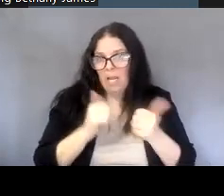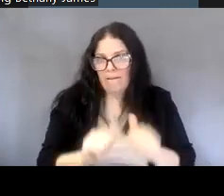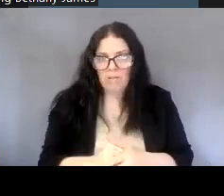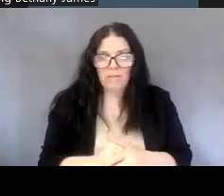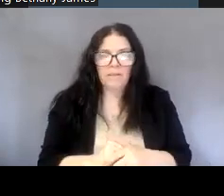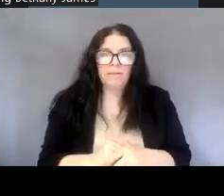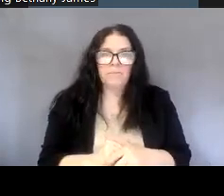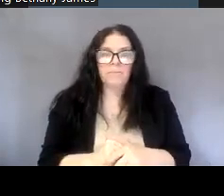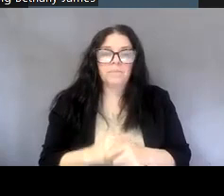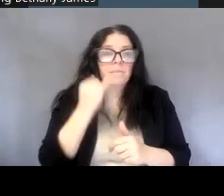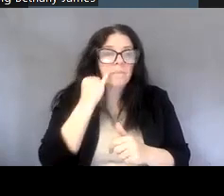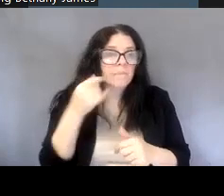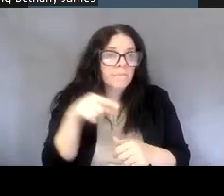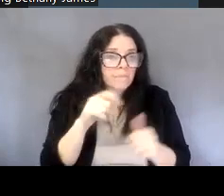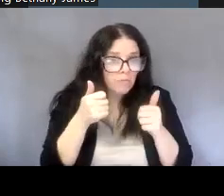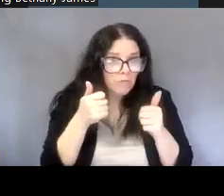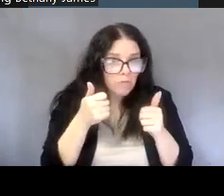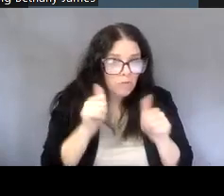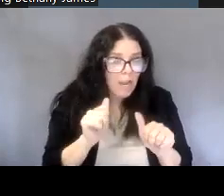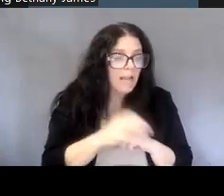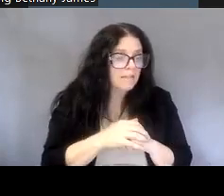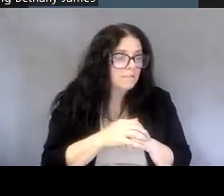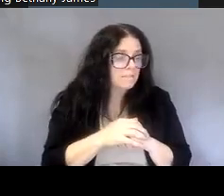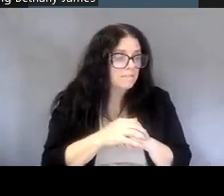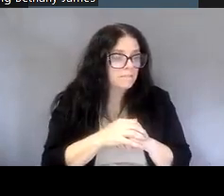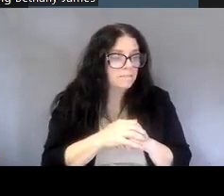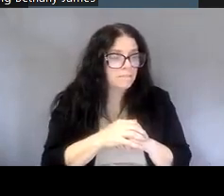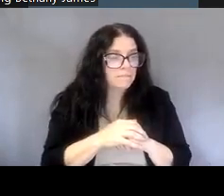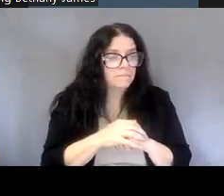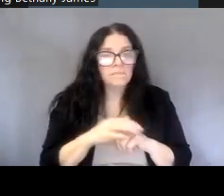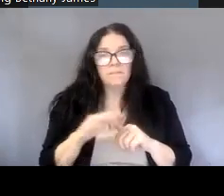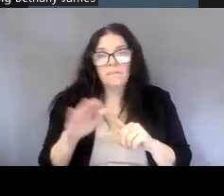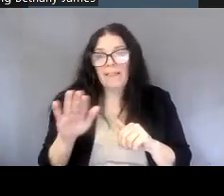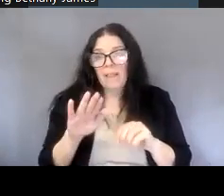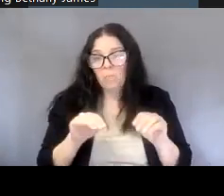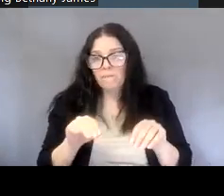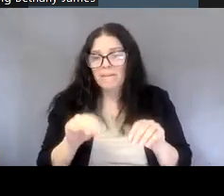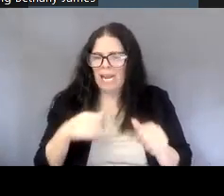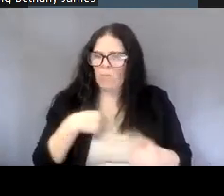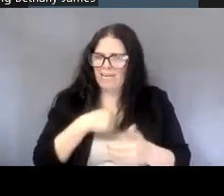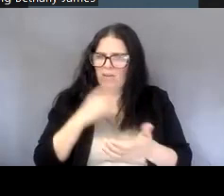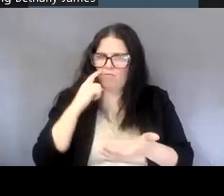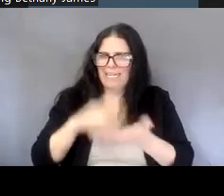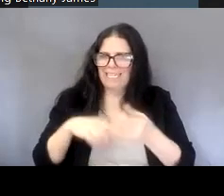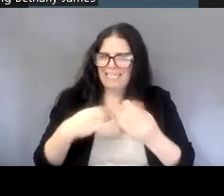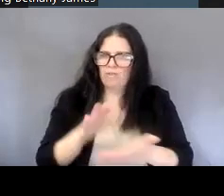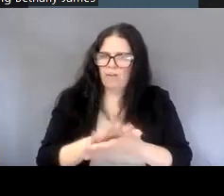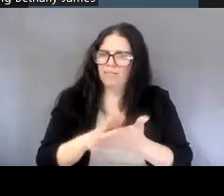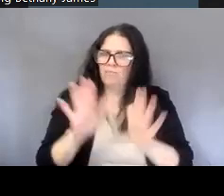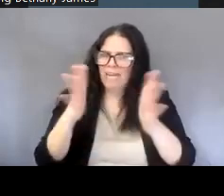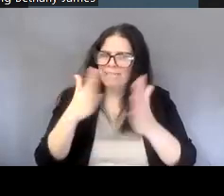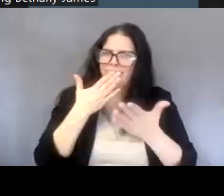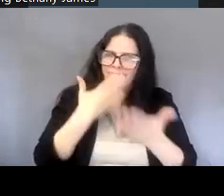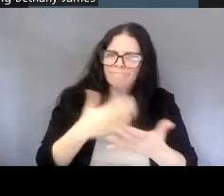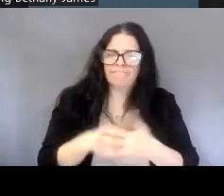their effort and their commitment, can we recognize them? Can we give them credit? Can we praise them?